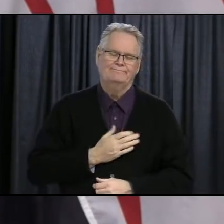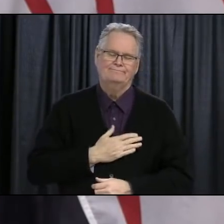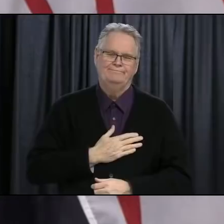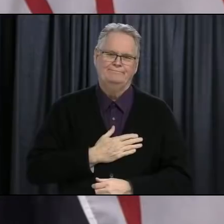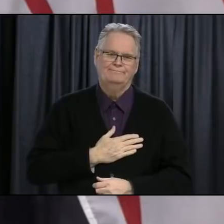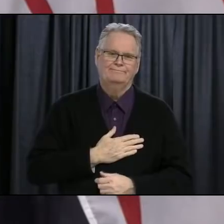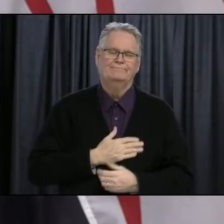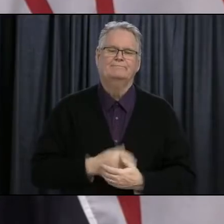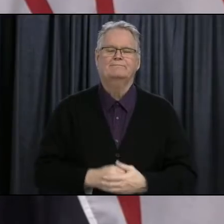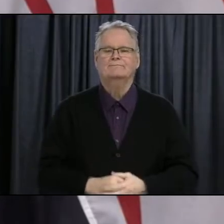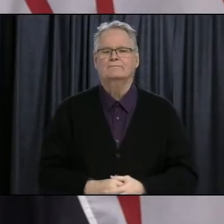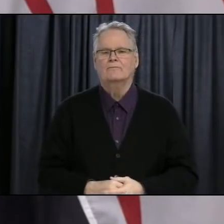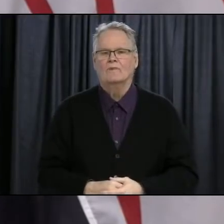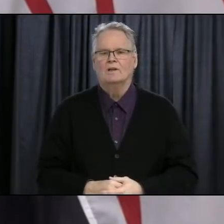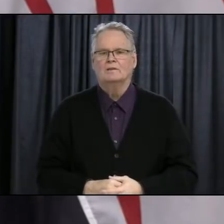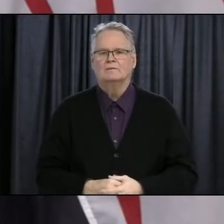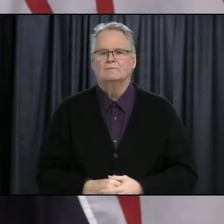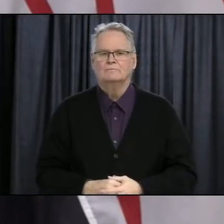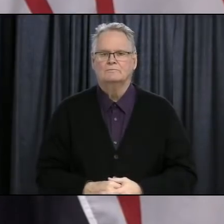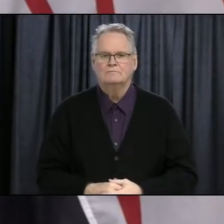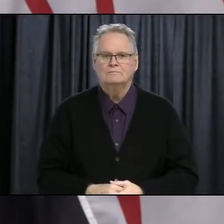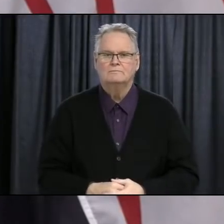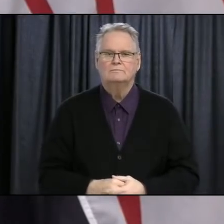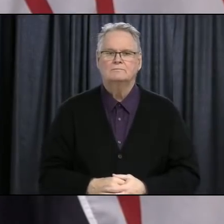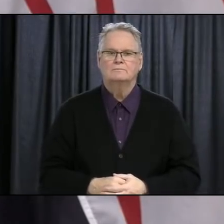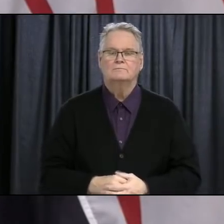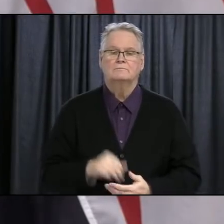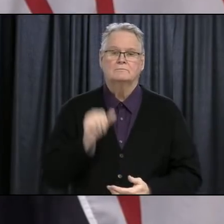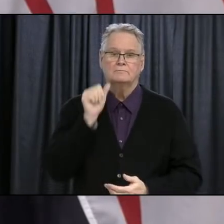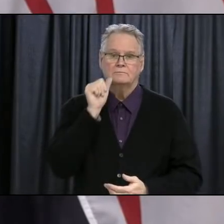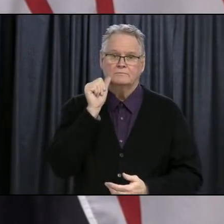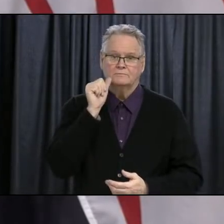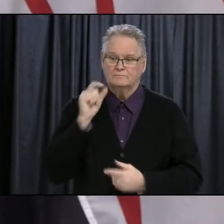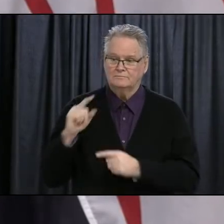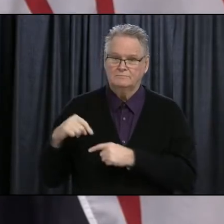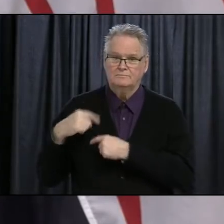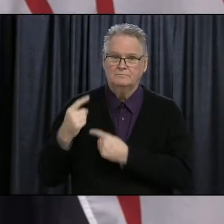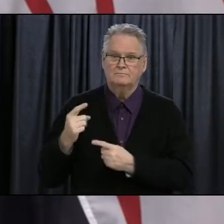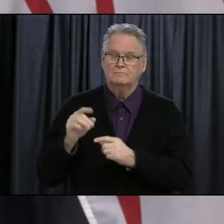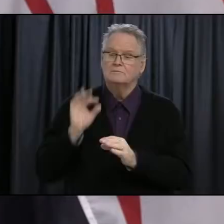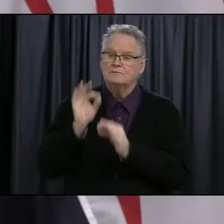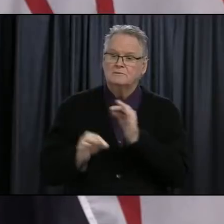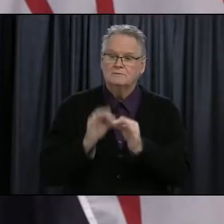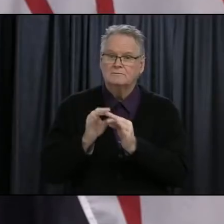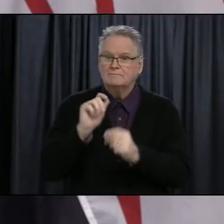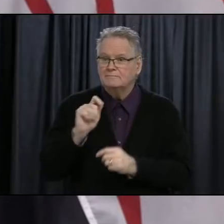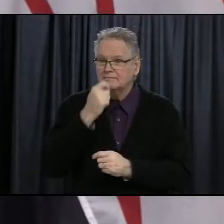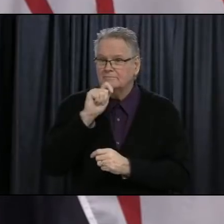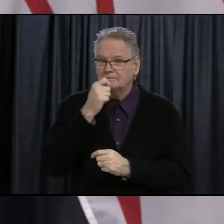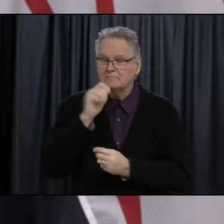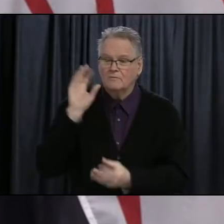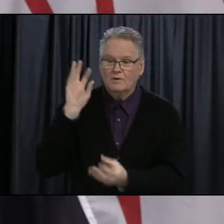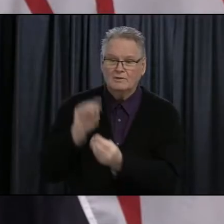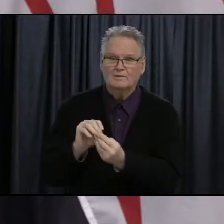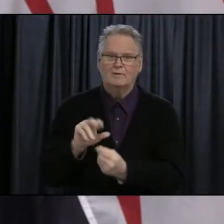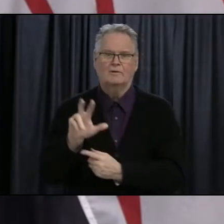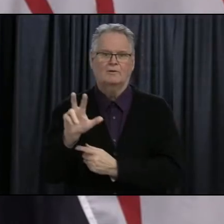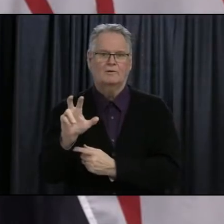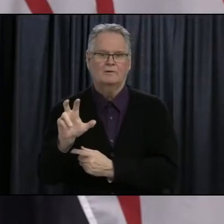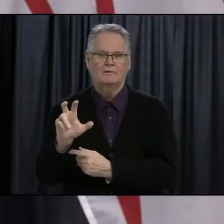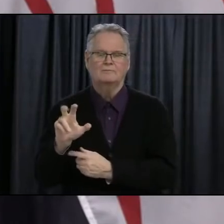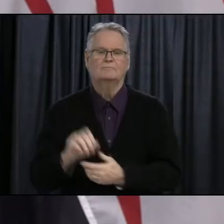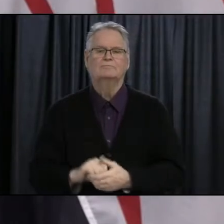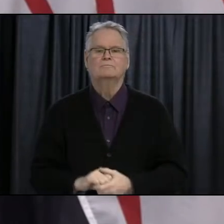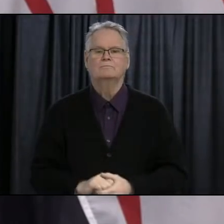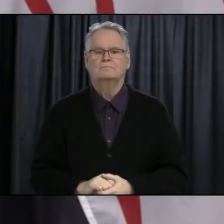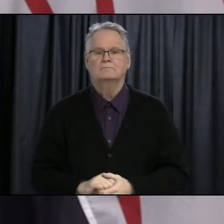we strongly advise against non-essential travel in and out of the metro area. Going to the cabin or taking snowmobile trips are not considered